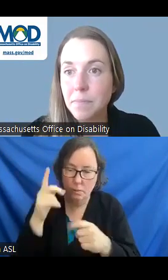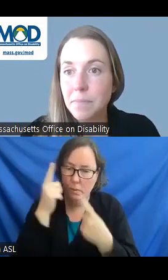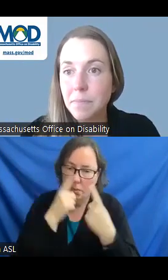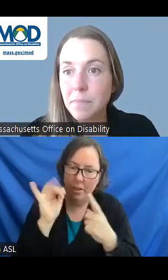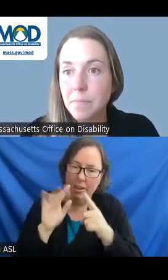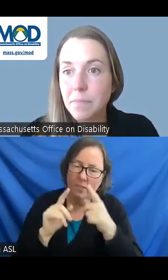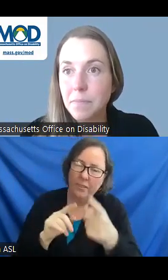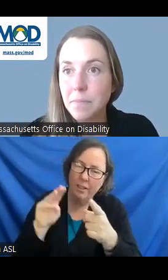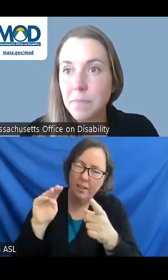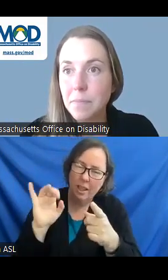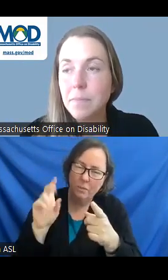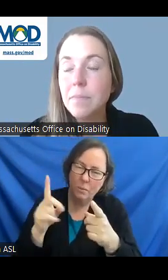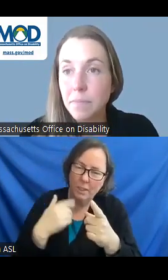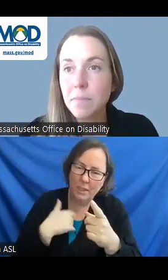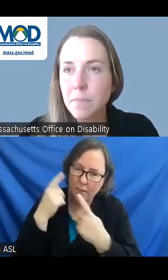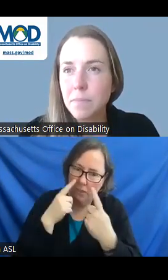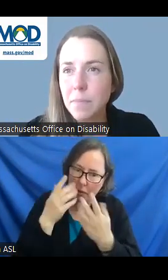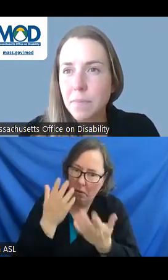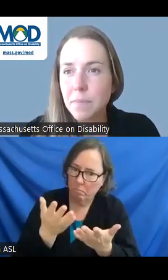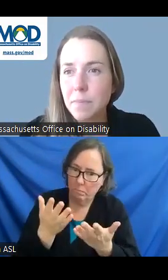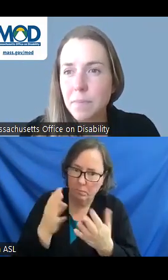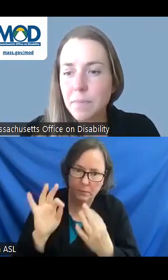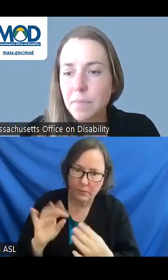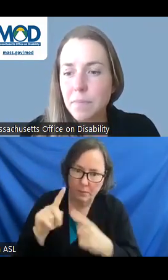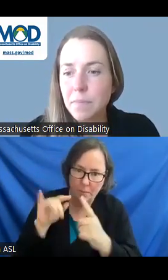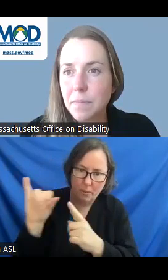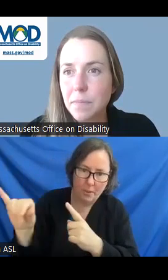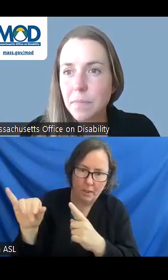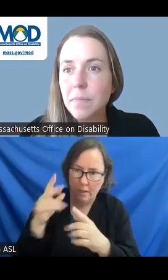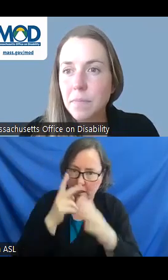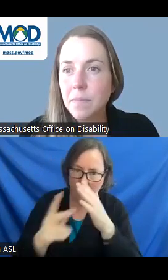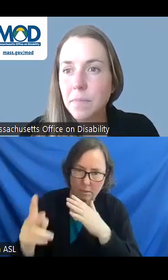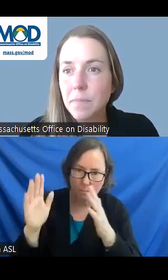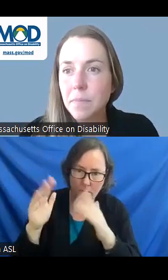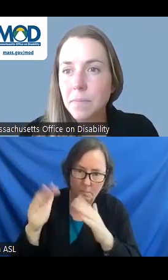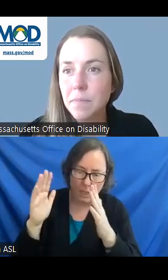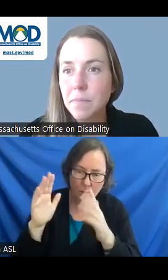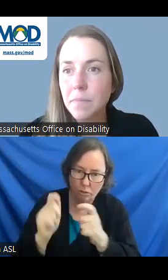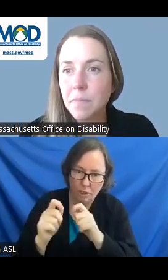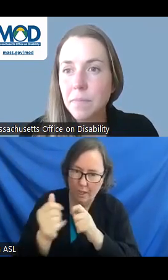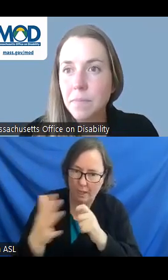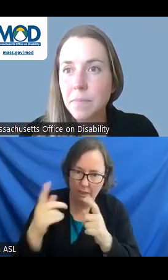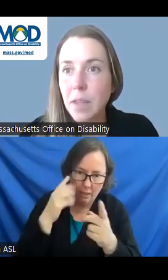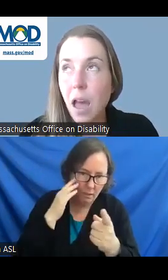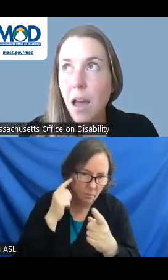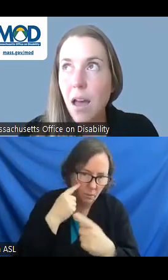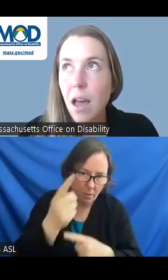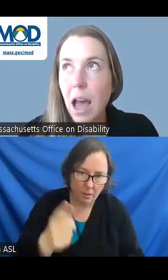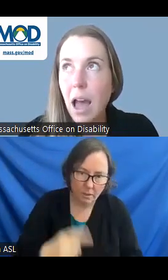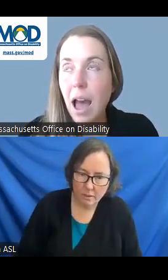any thoughts on that, any anticipated changes that you've identified.